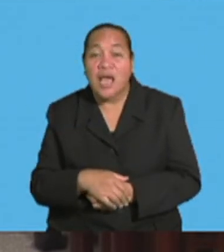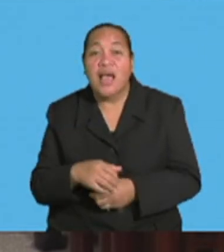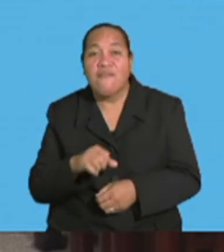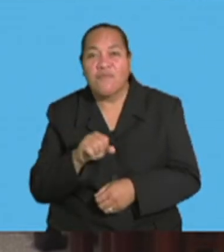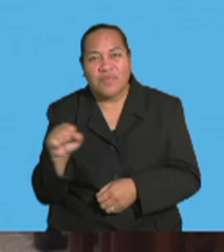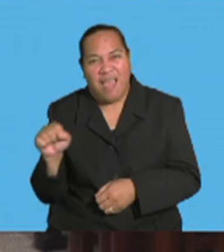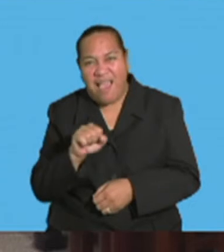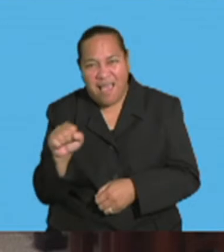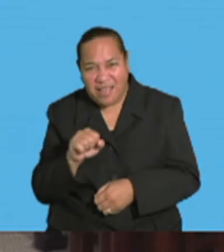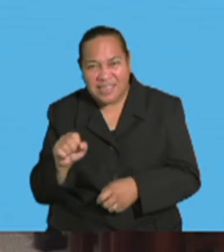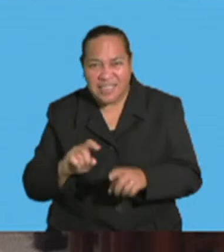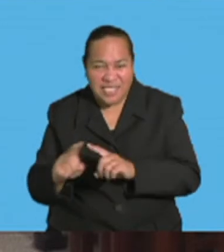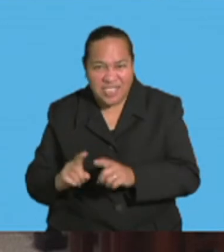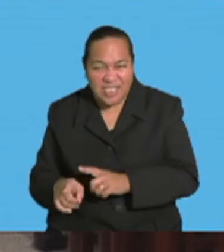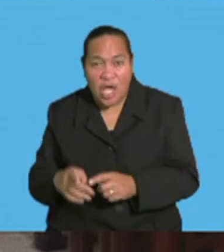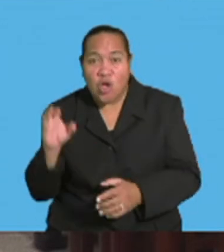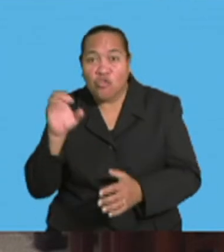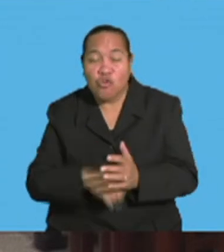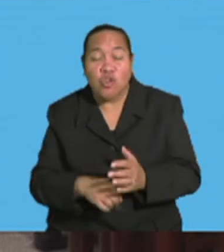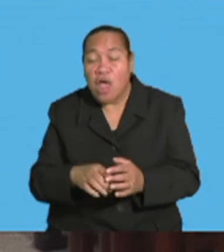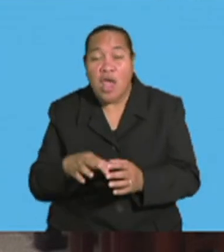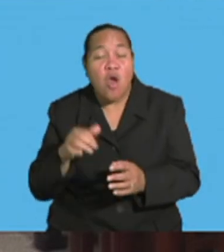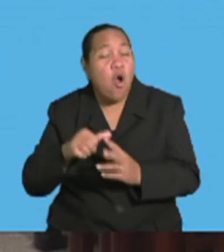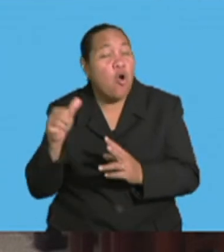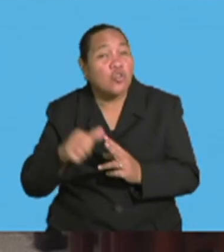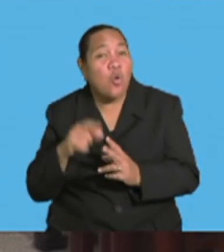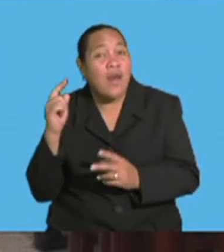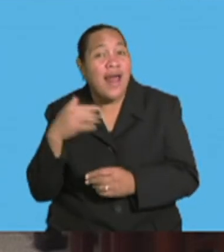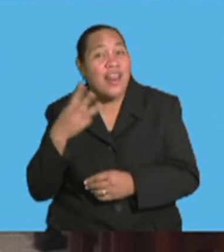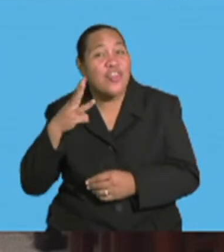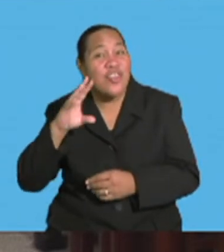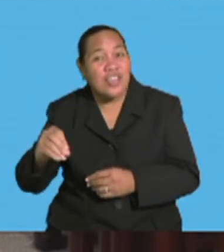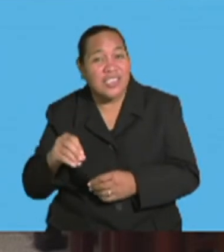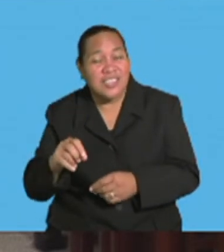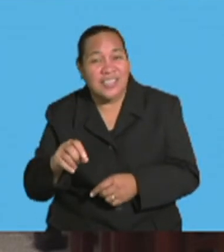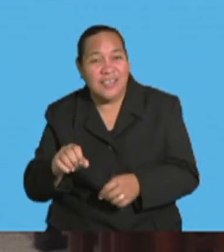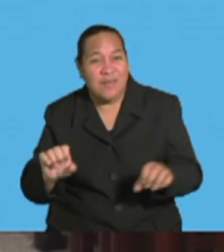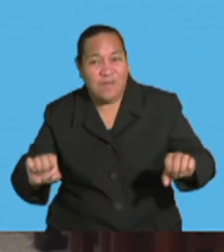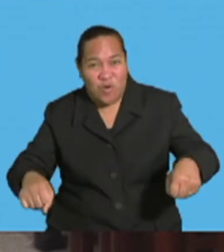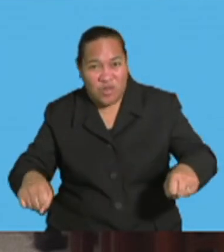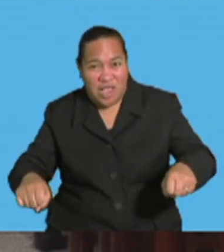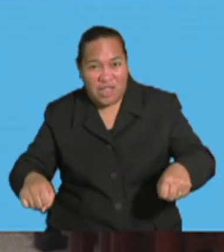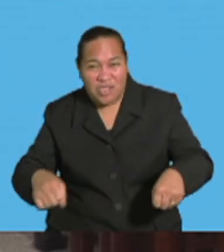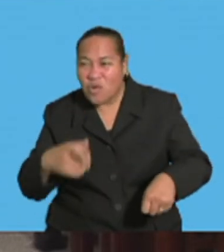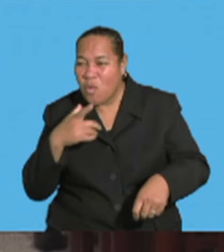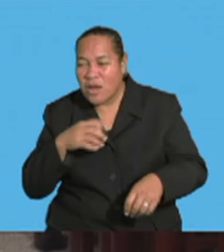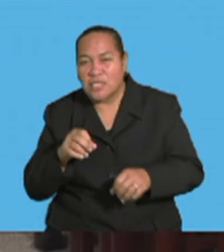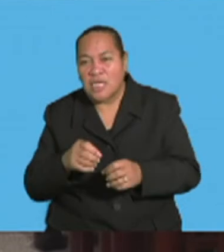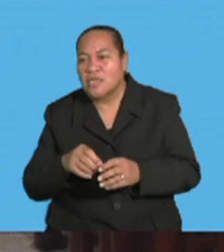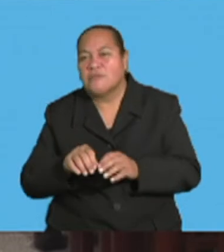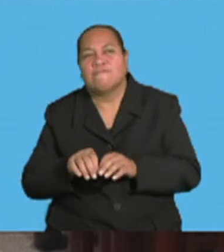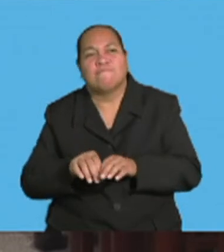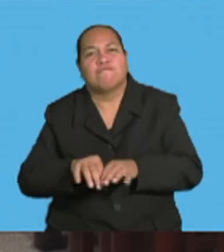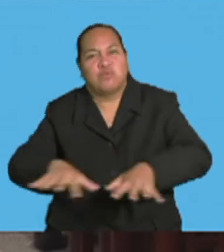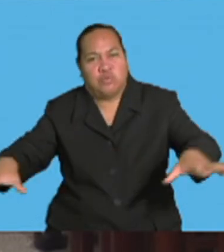vehicles, and of course about 180 motorcycles as well, and these are distributed all over Fiji. I was in Singapore a few weeks